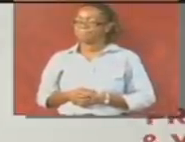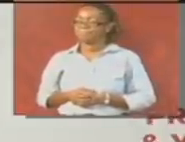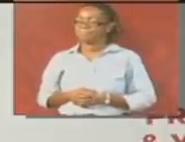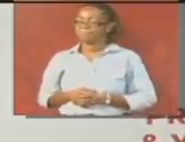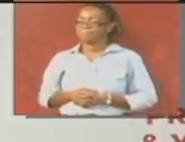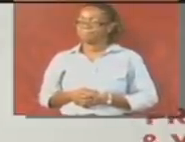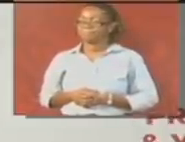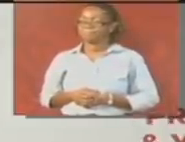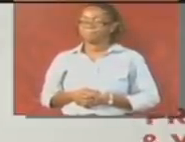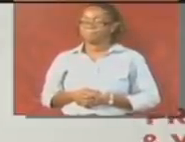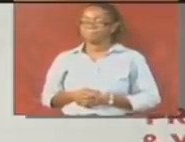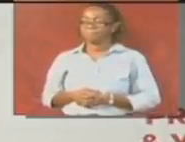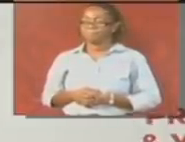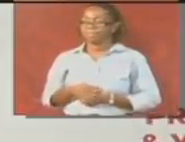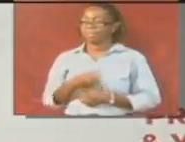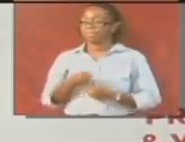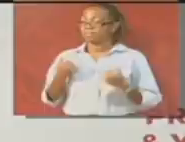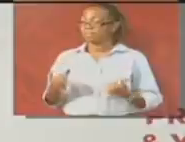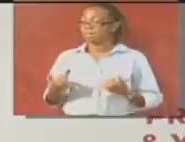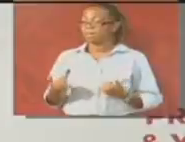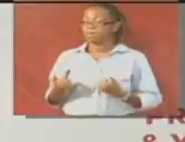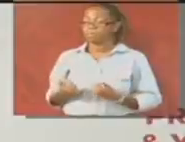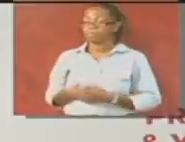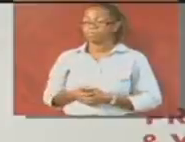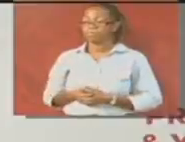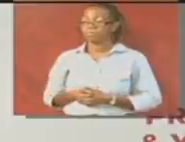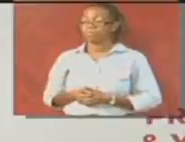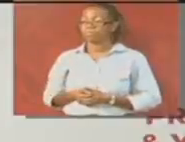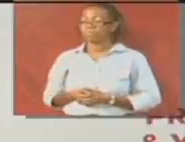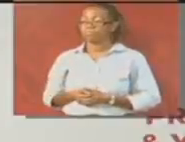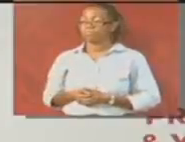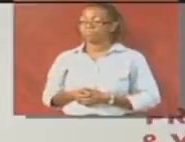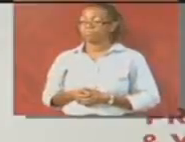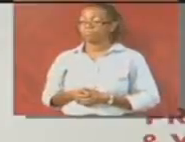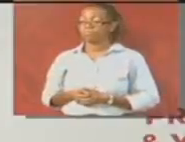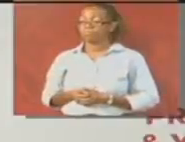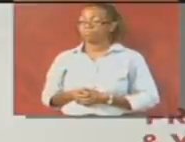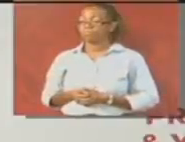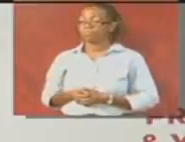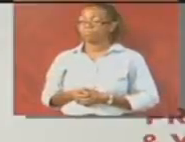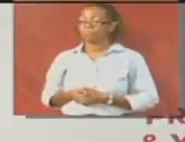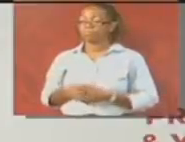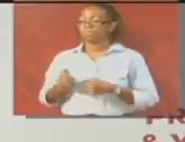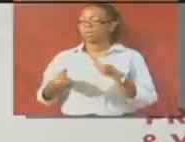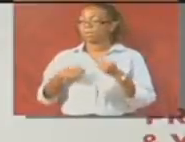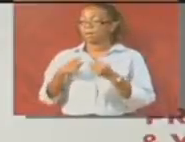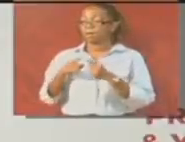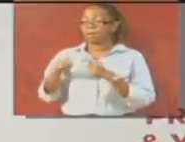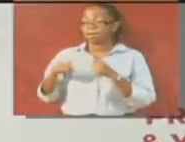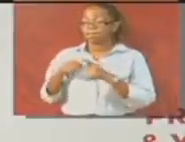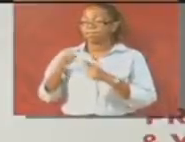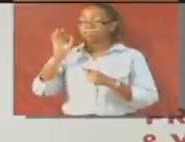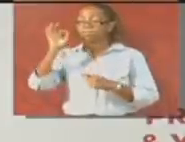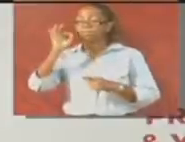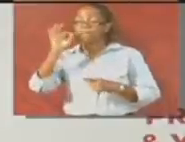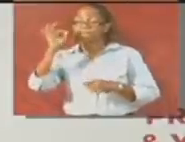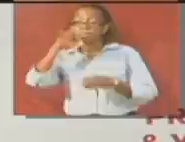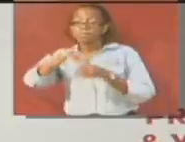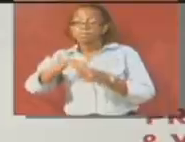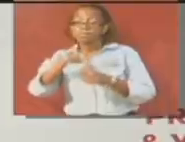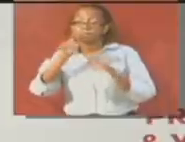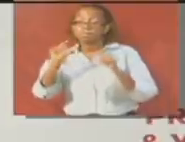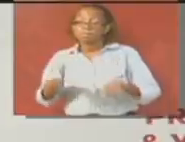severe effects. Now, the sequencing that would have identified the P1 variant